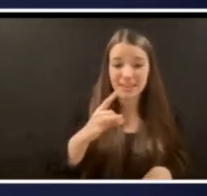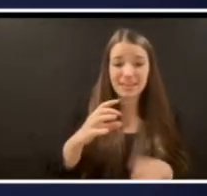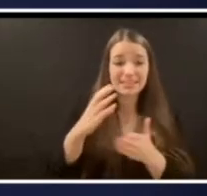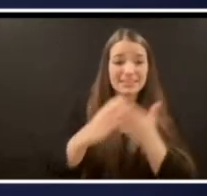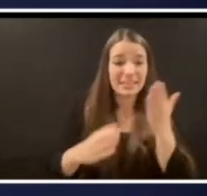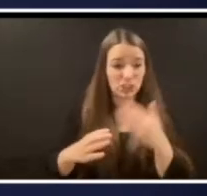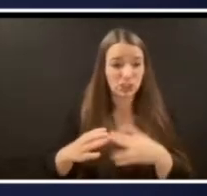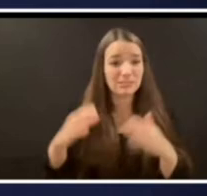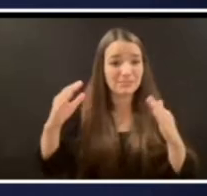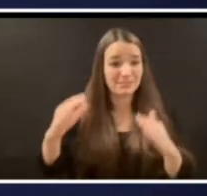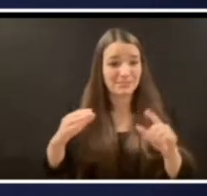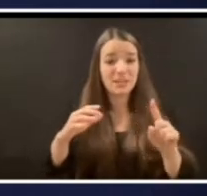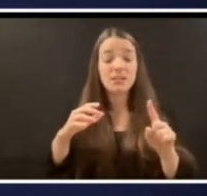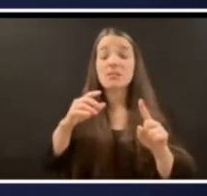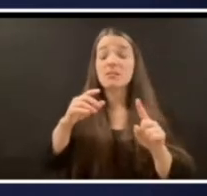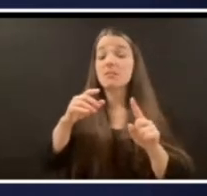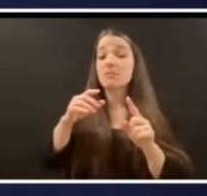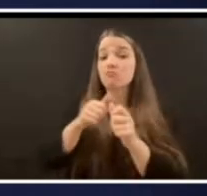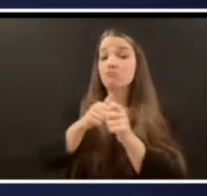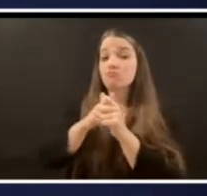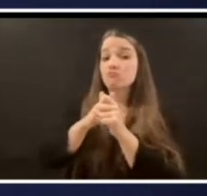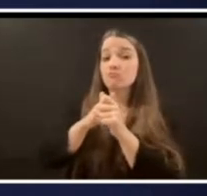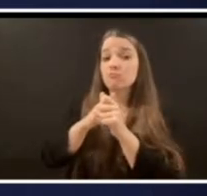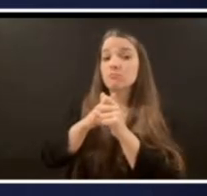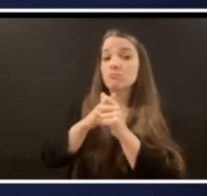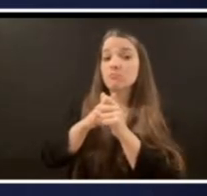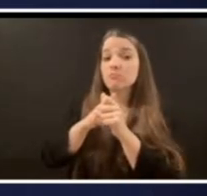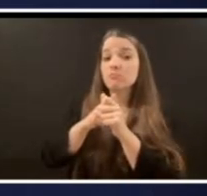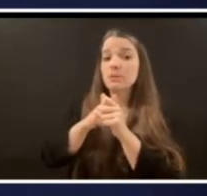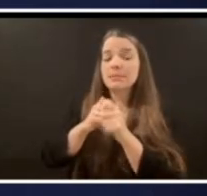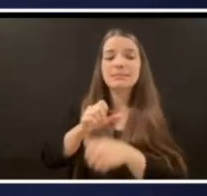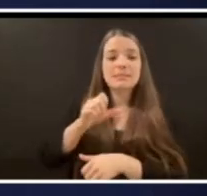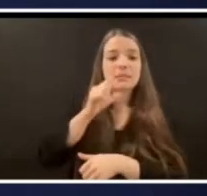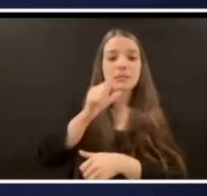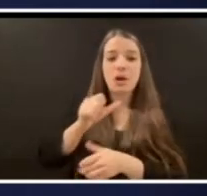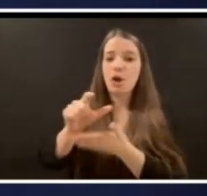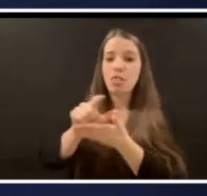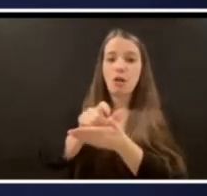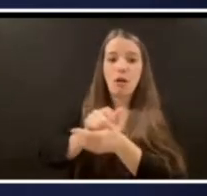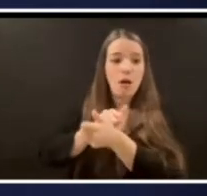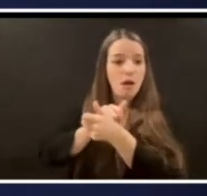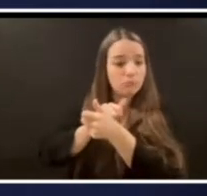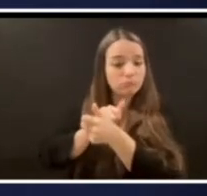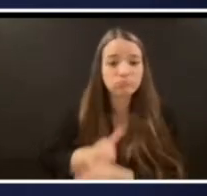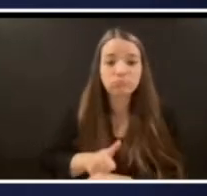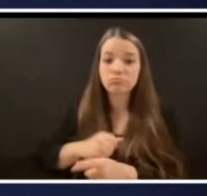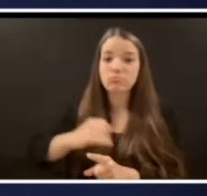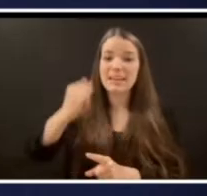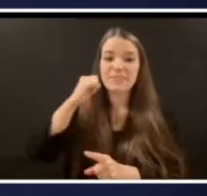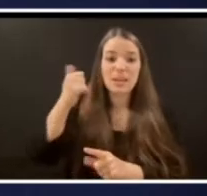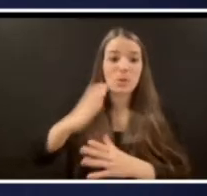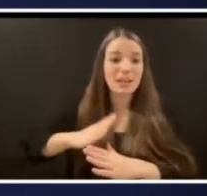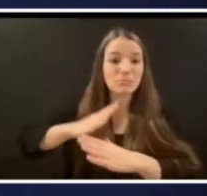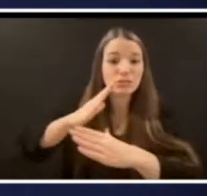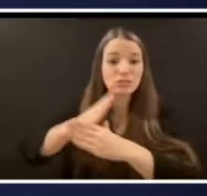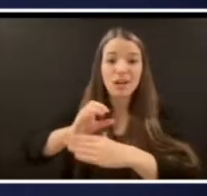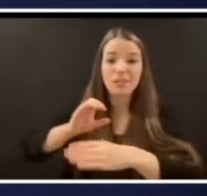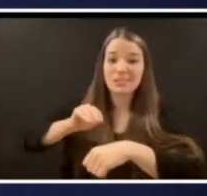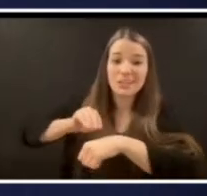unlawful for anyone to corruptly obstruct, influence, or